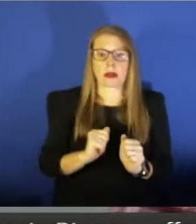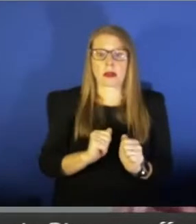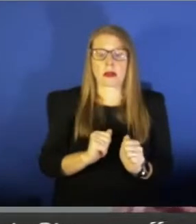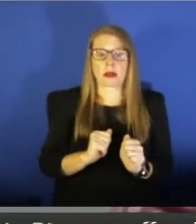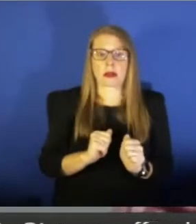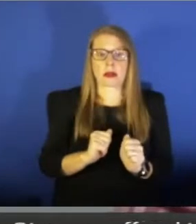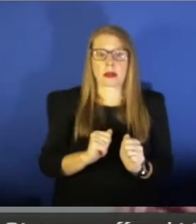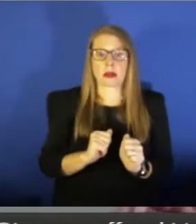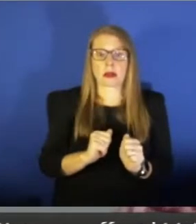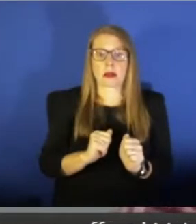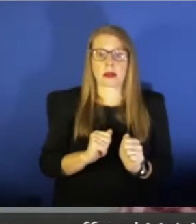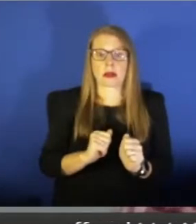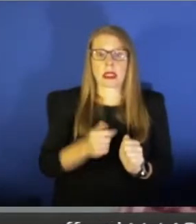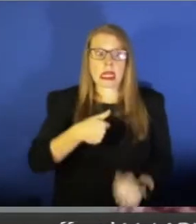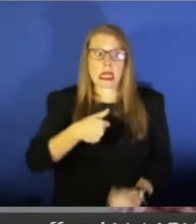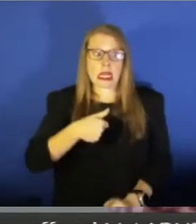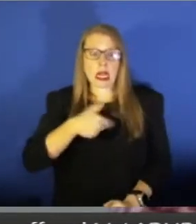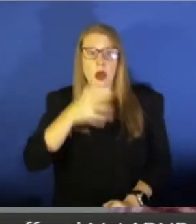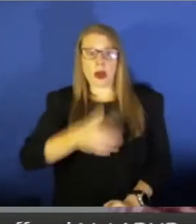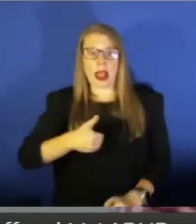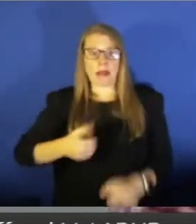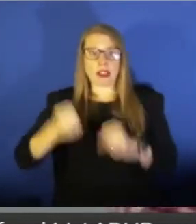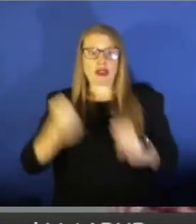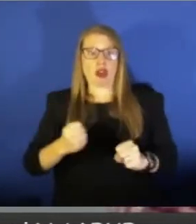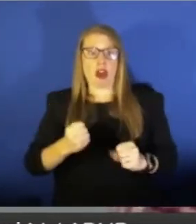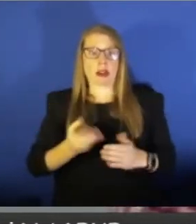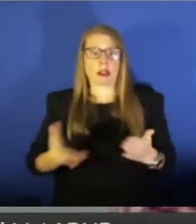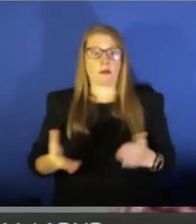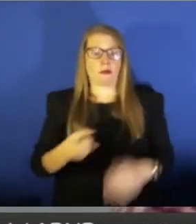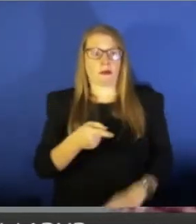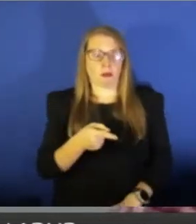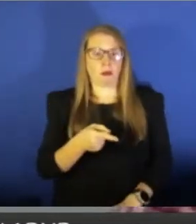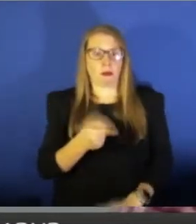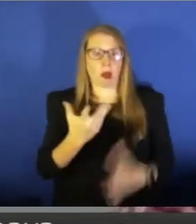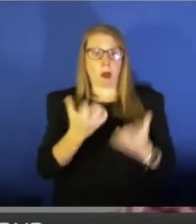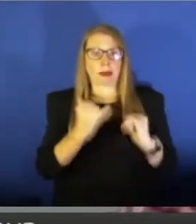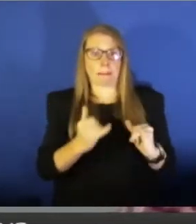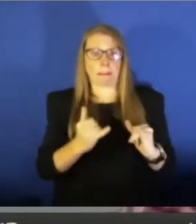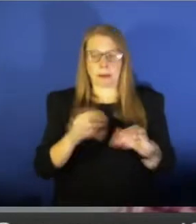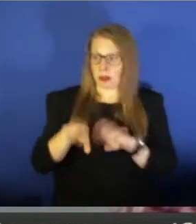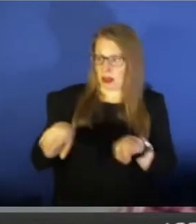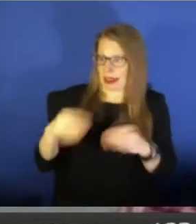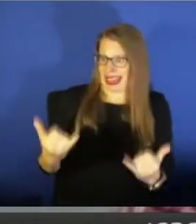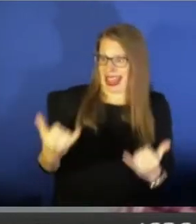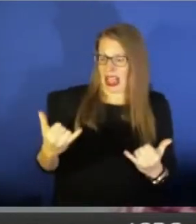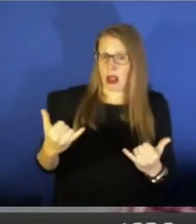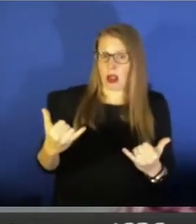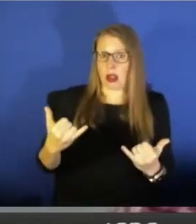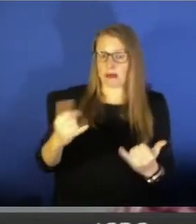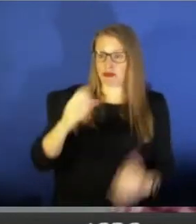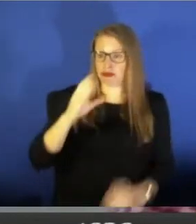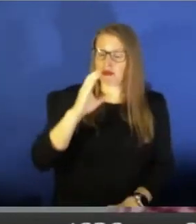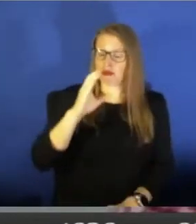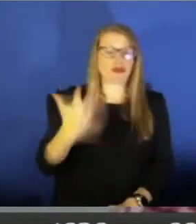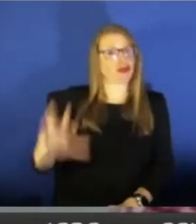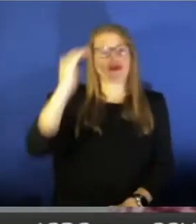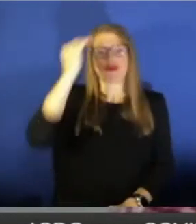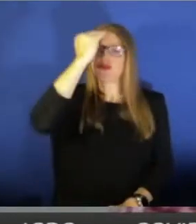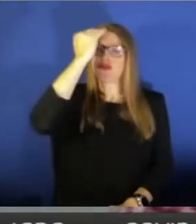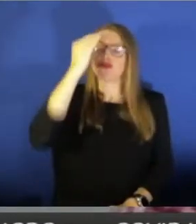these very easy to illegally manufacture these medications, and then the drug distributors are putting them in other medicines to make them look like a different